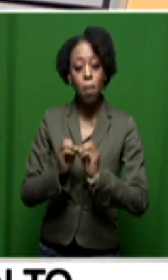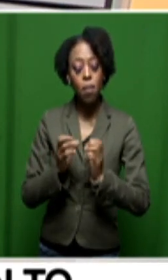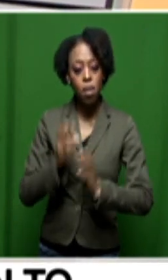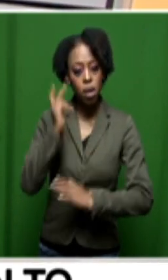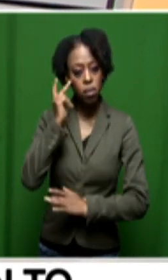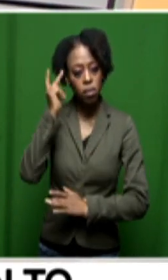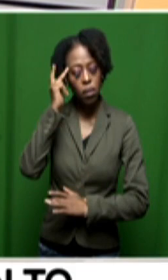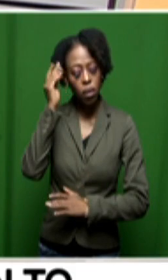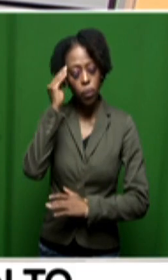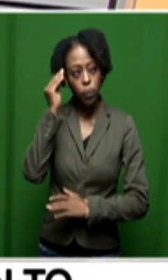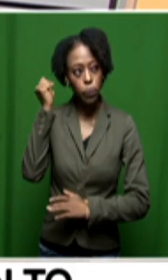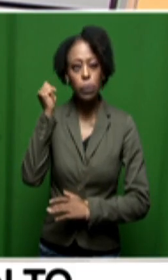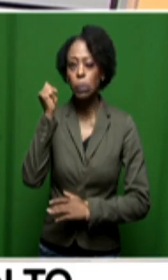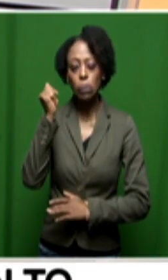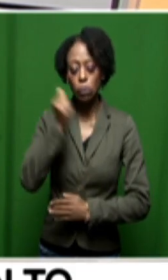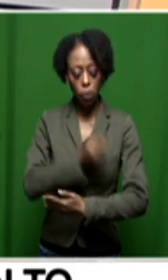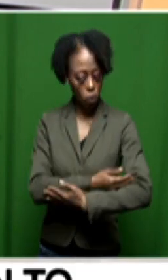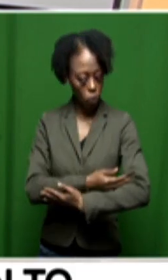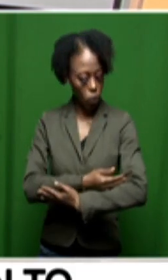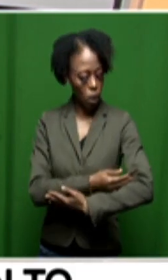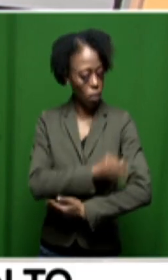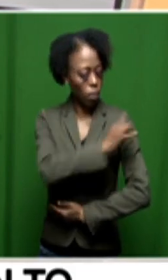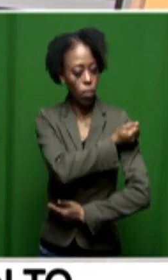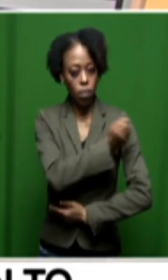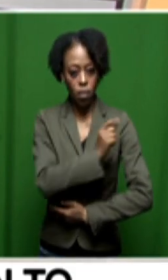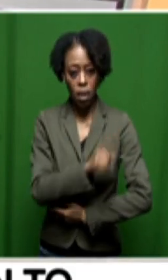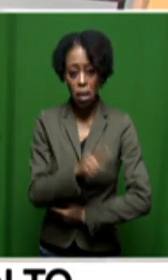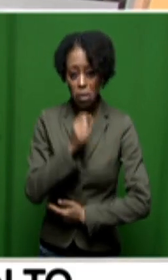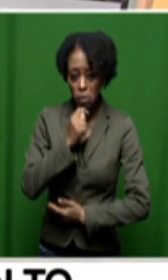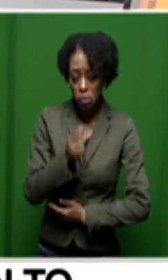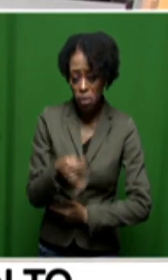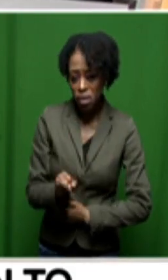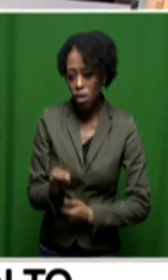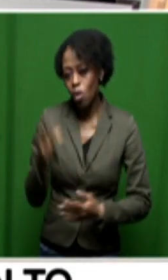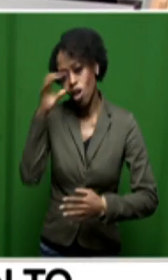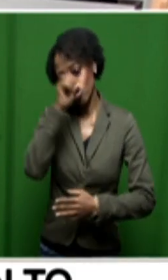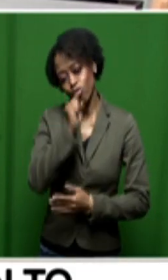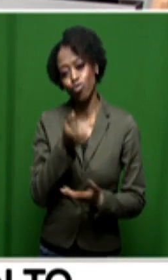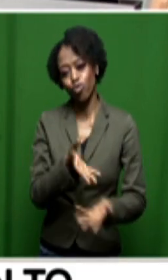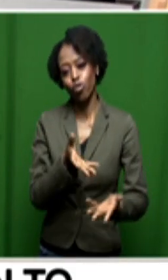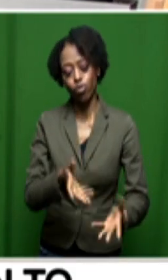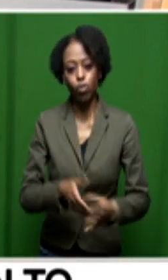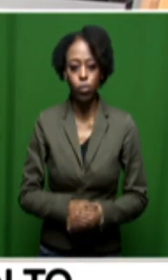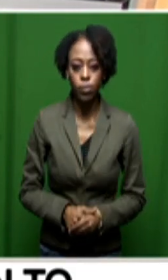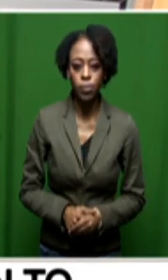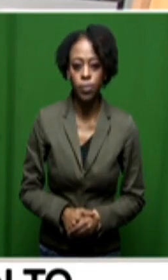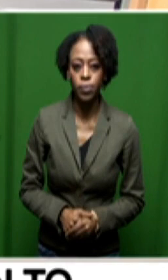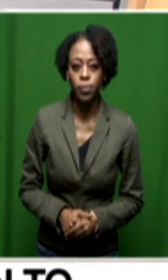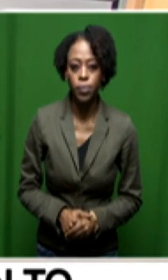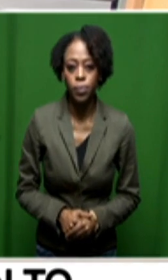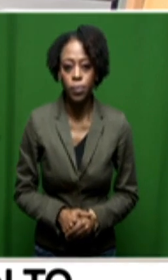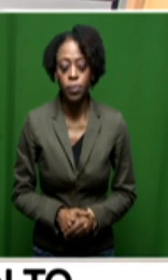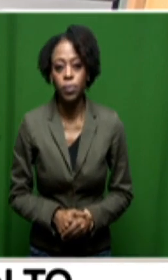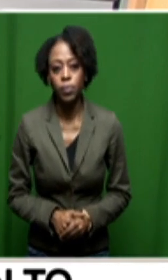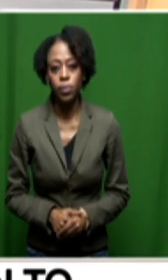have forgotten to get their children vaccinated. Is this true, or is it just a perception that we've been led to understand?